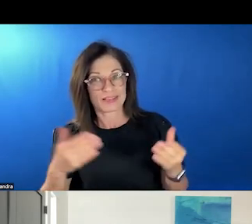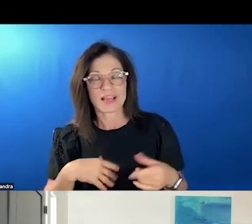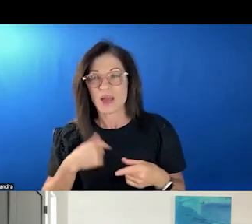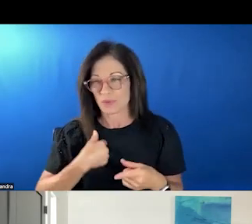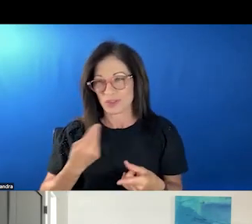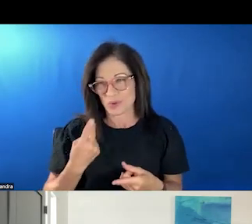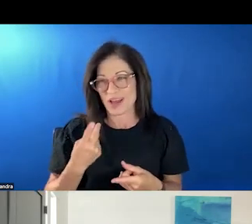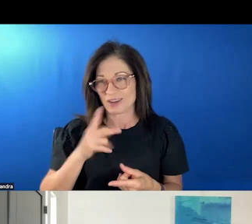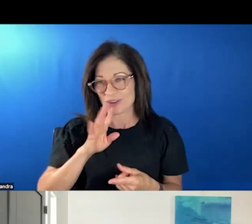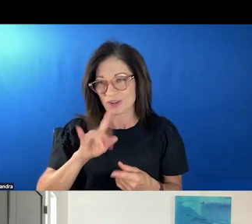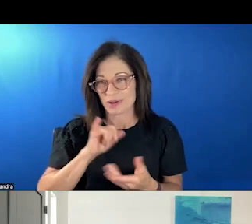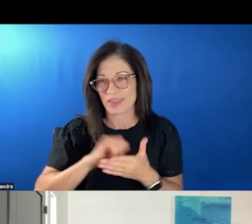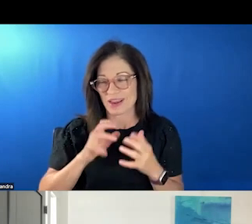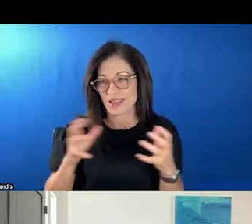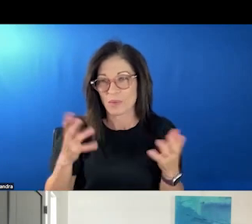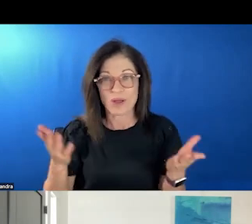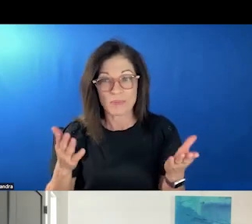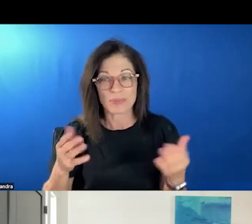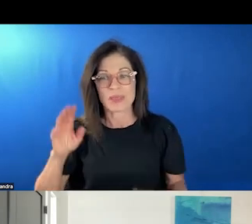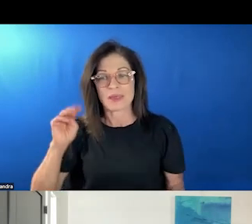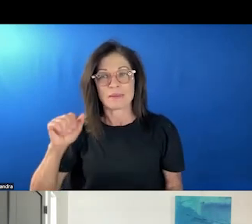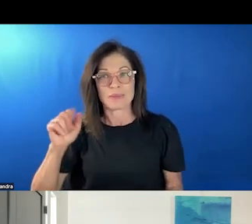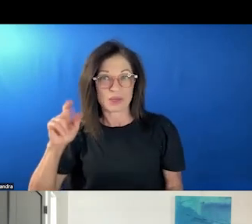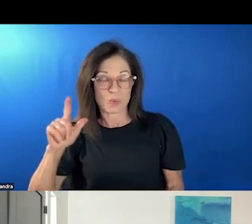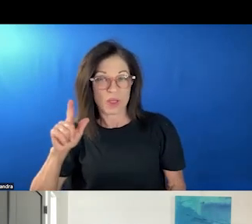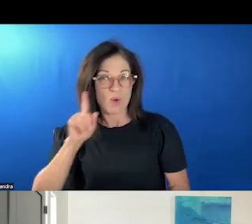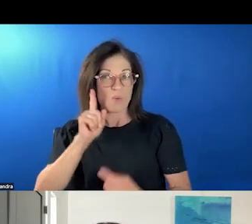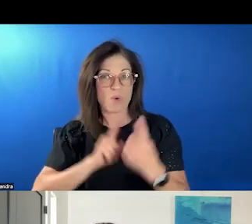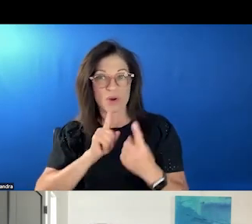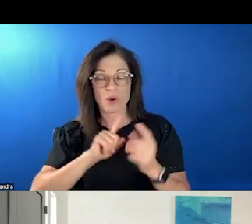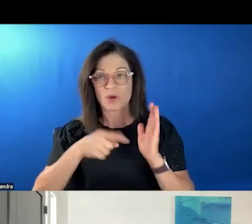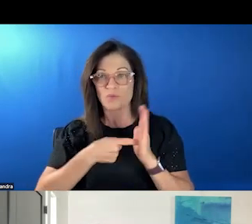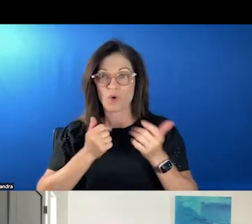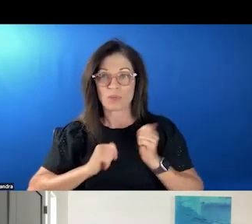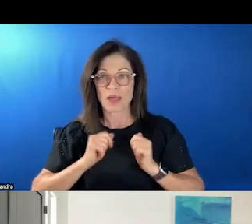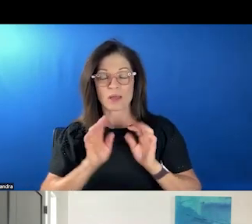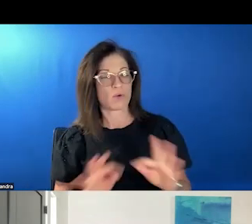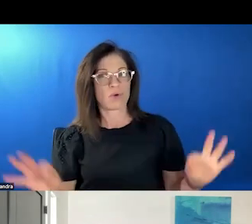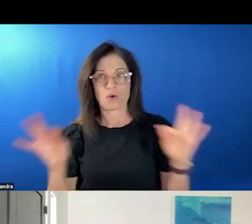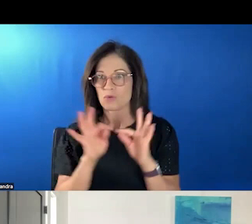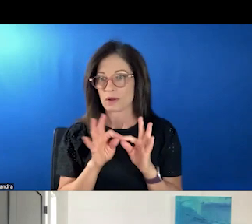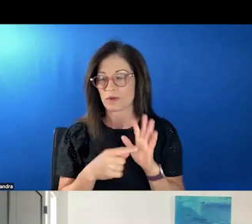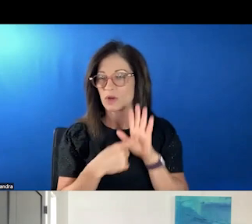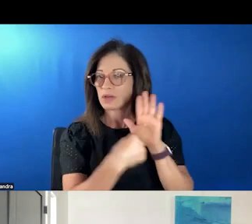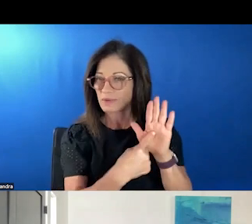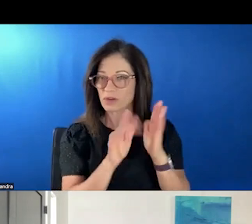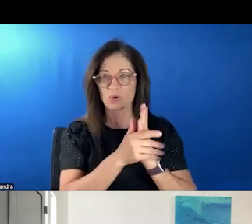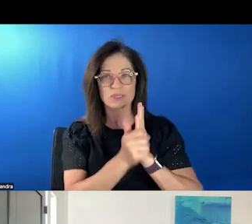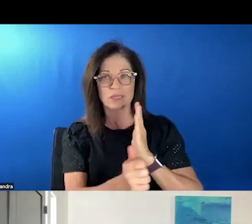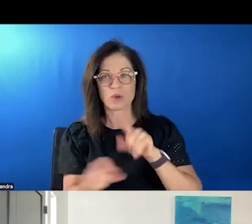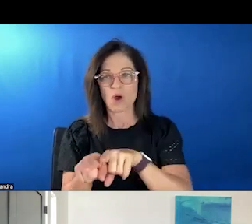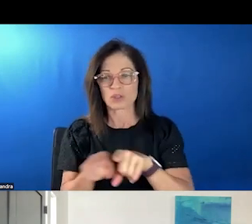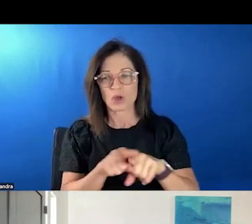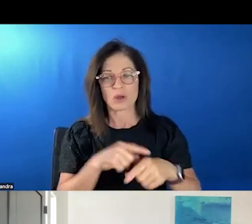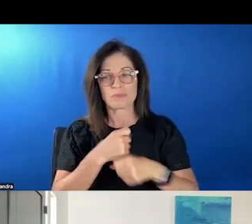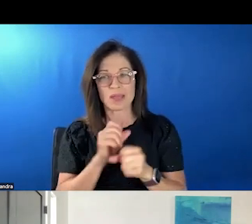lot, is that the manual one-on-one role plays that are really critical to demonstrating your skills, but also